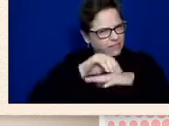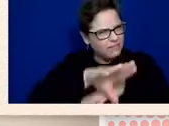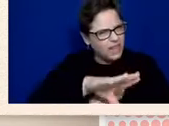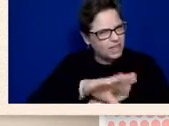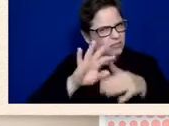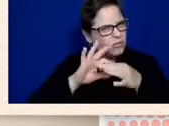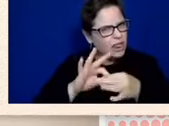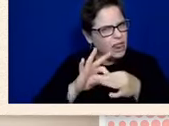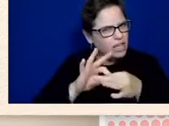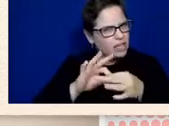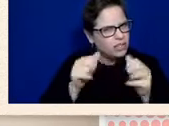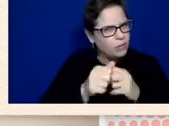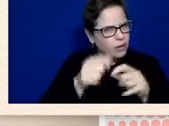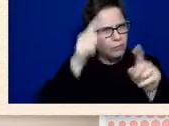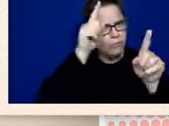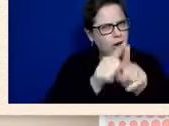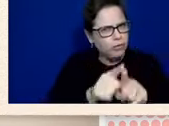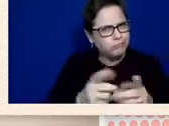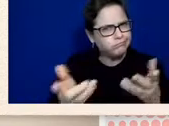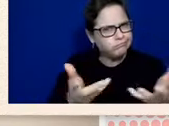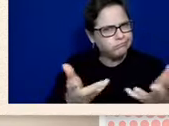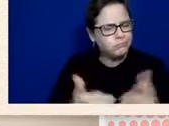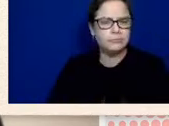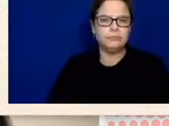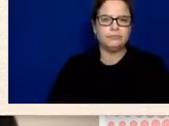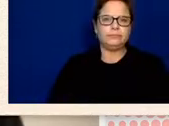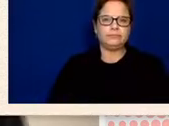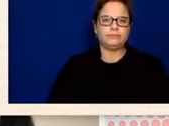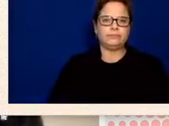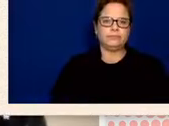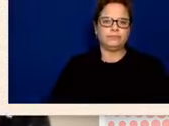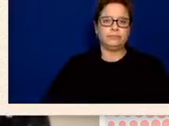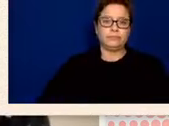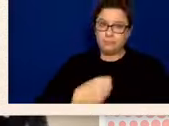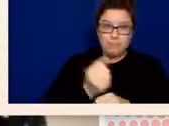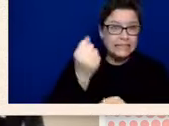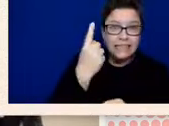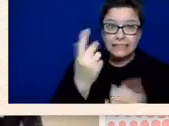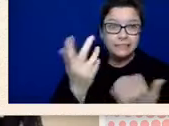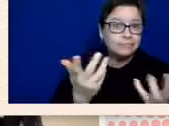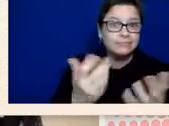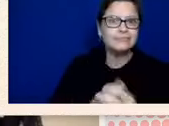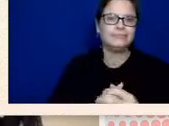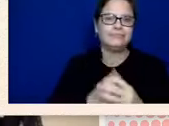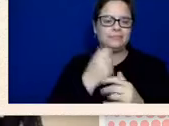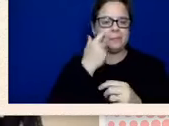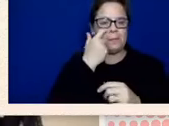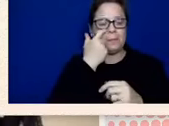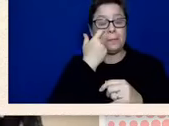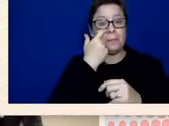between you and your siblings? Does that make sense?